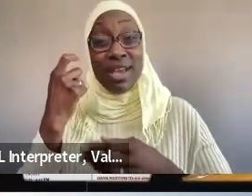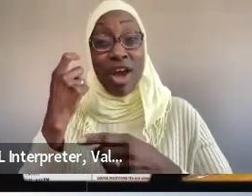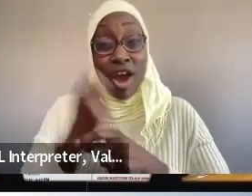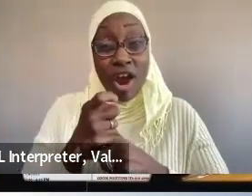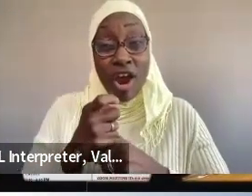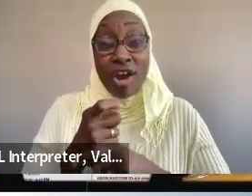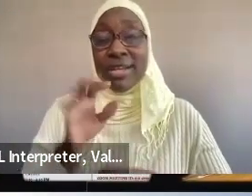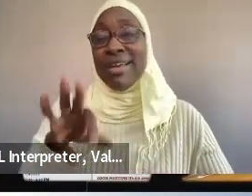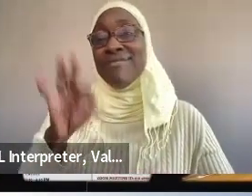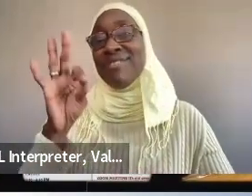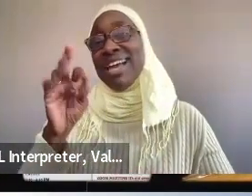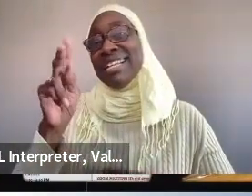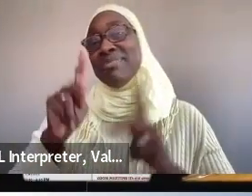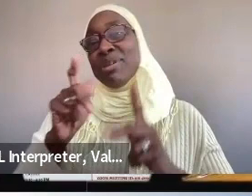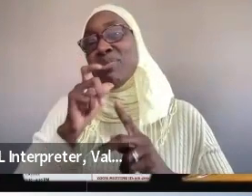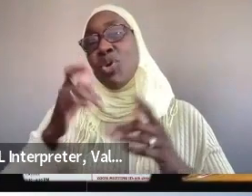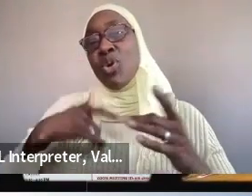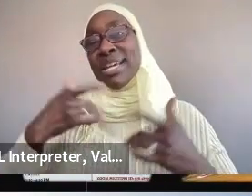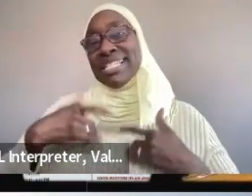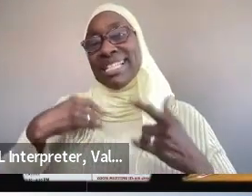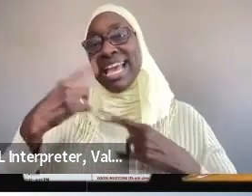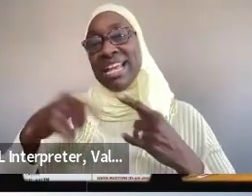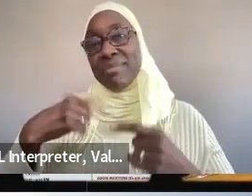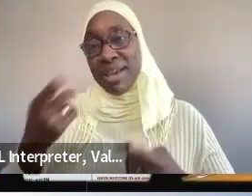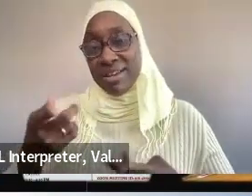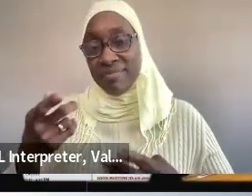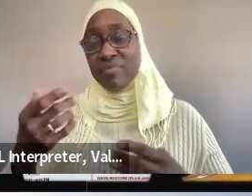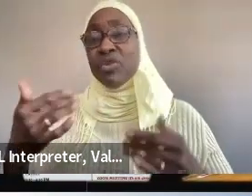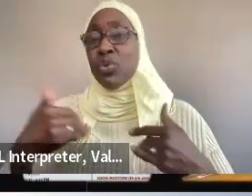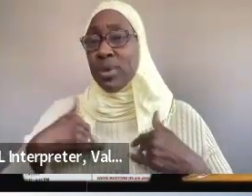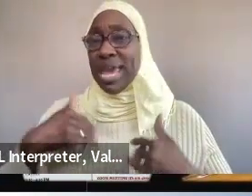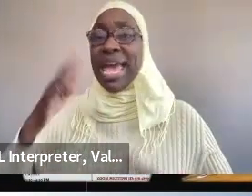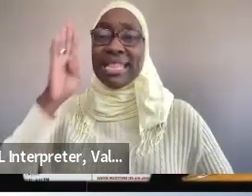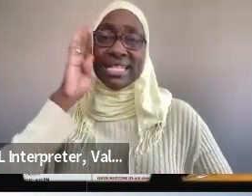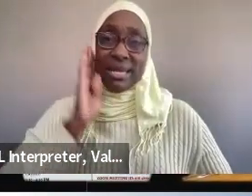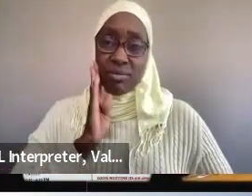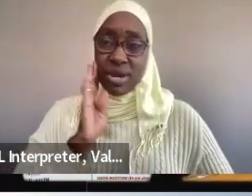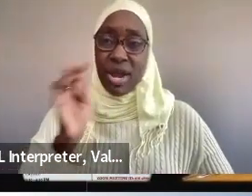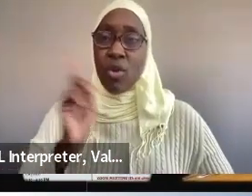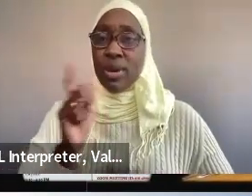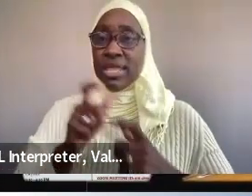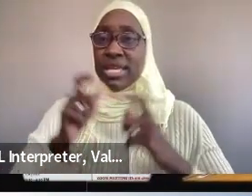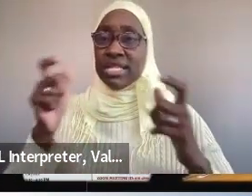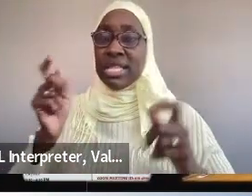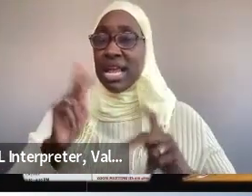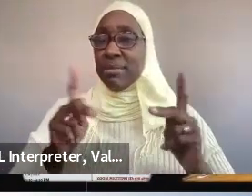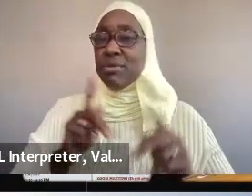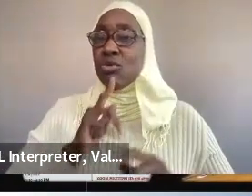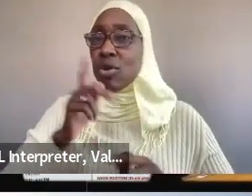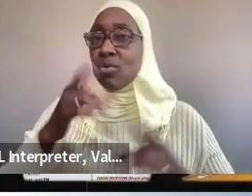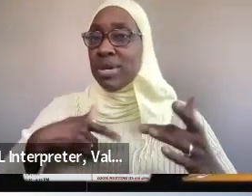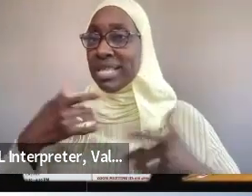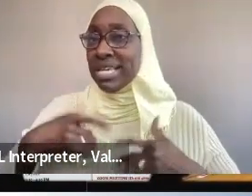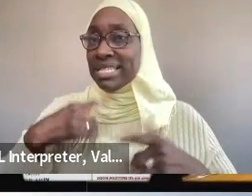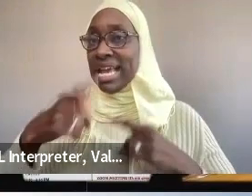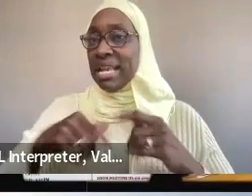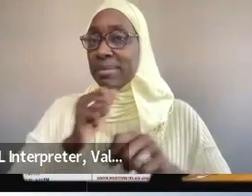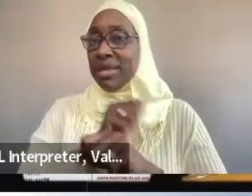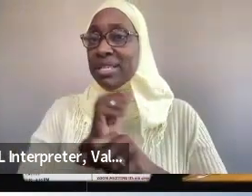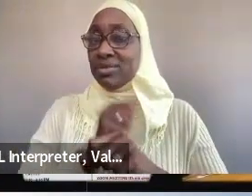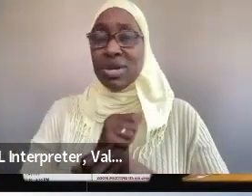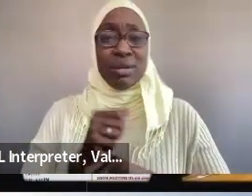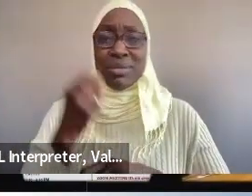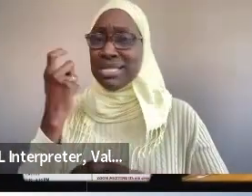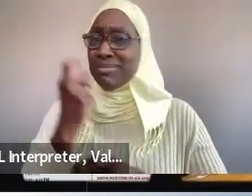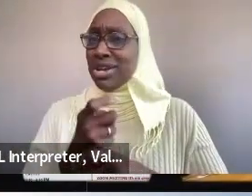at Brown where there are a lot of people really excited about this work, but it has been hard for everyone to find each